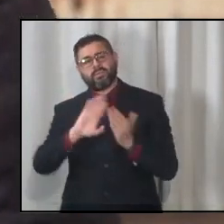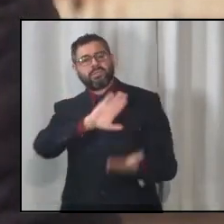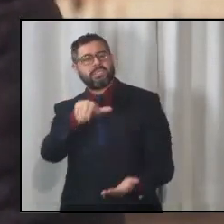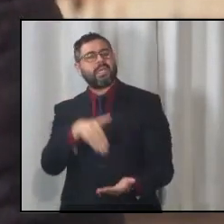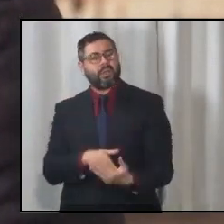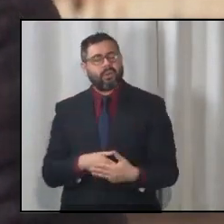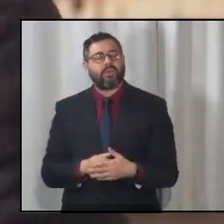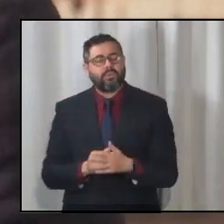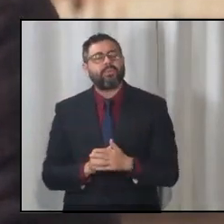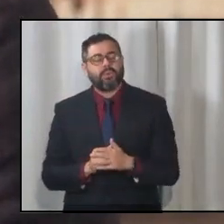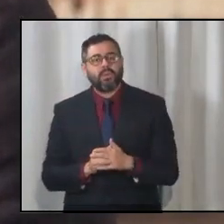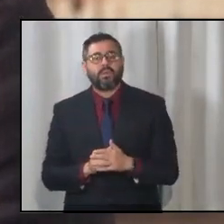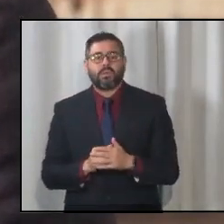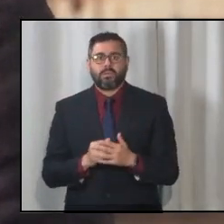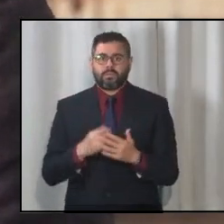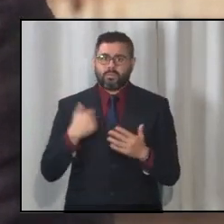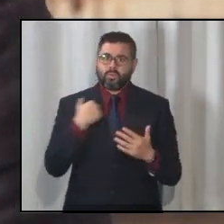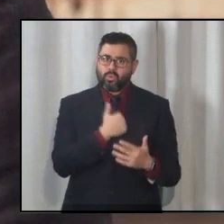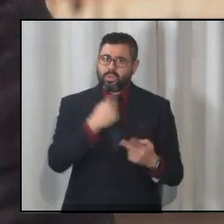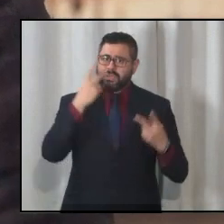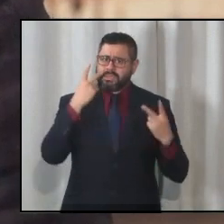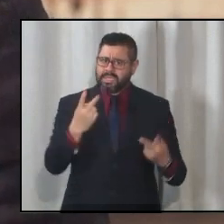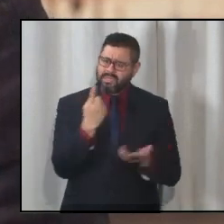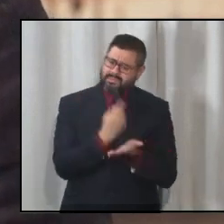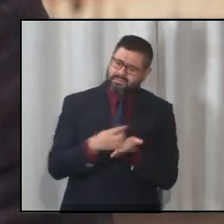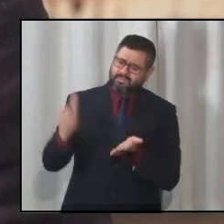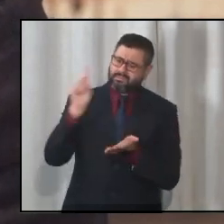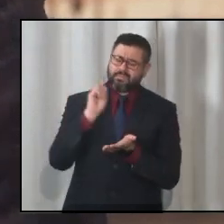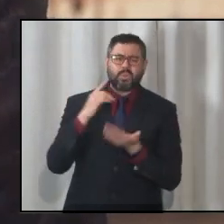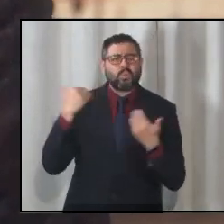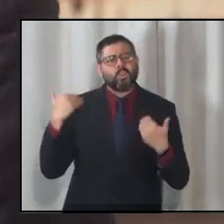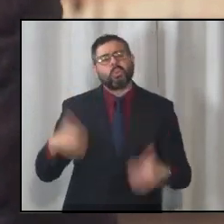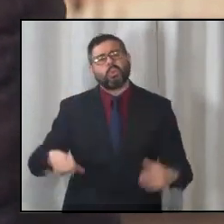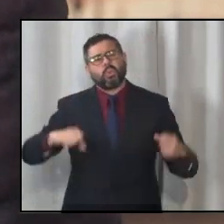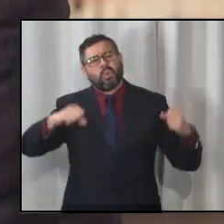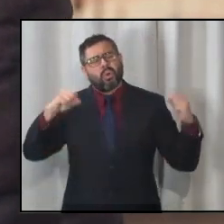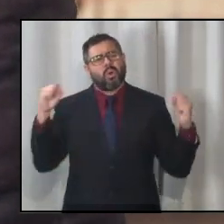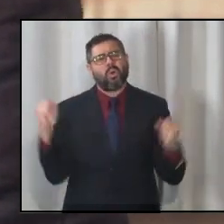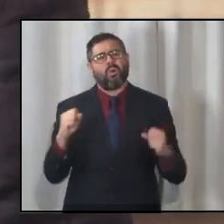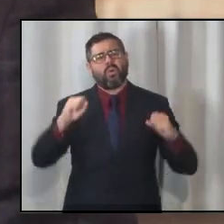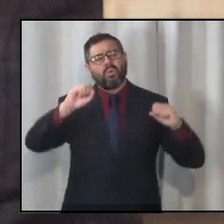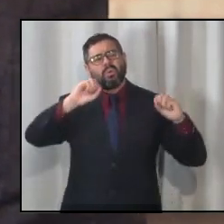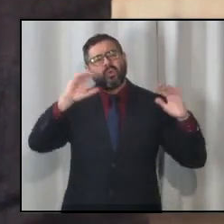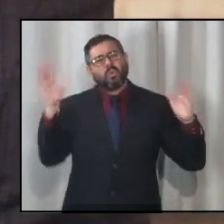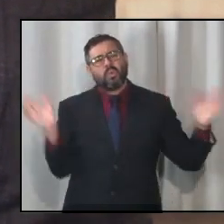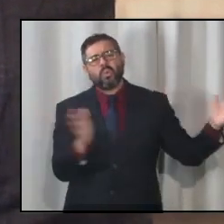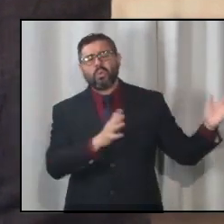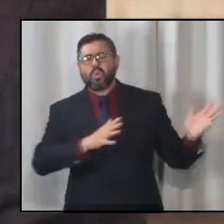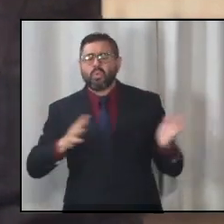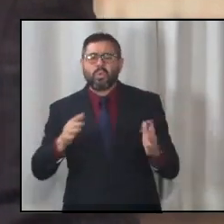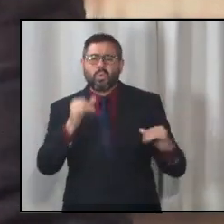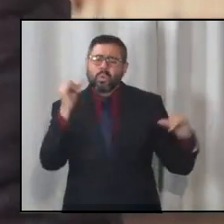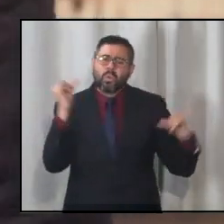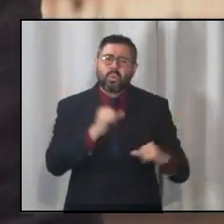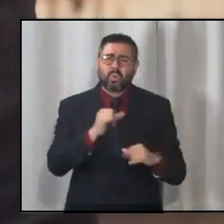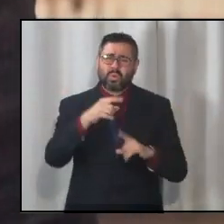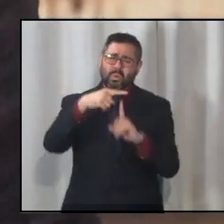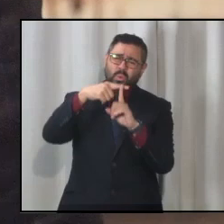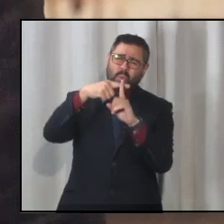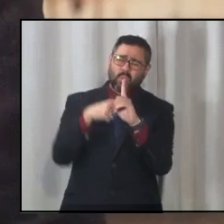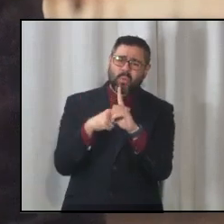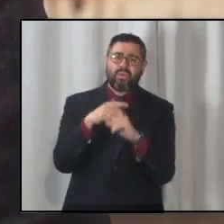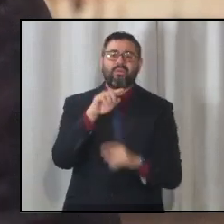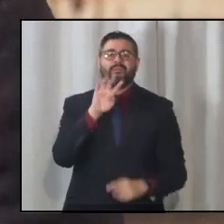week, Long Beach saw quite a few cold, rainy, and windy days, and temperatures dipping as low as 43